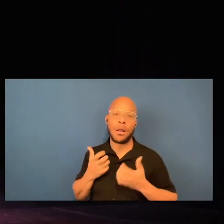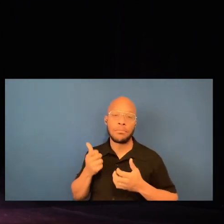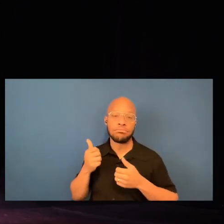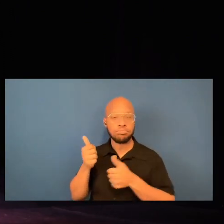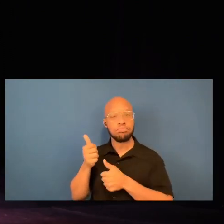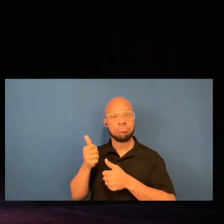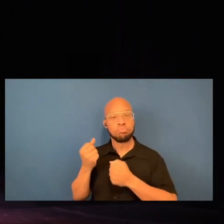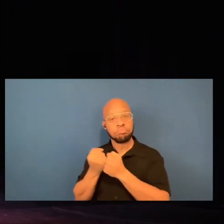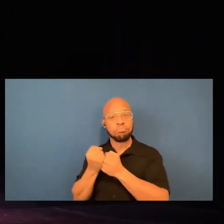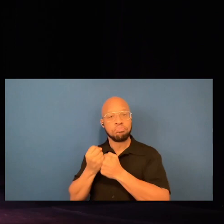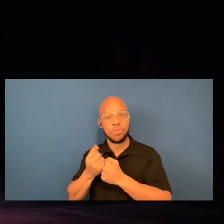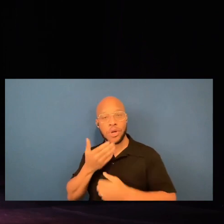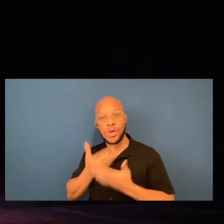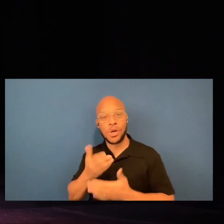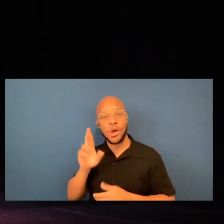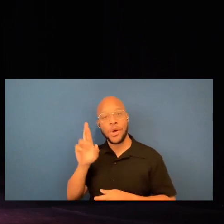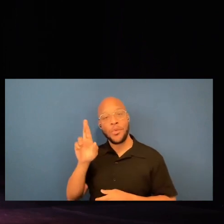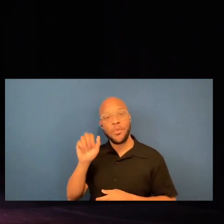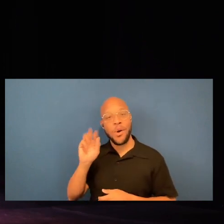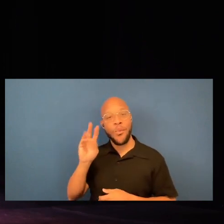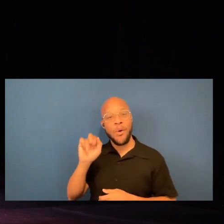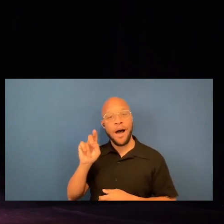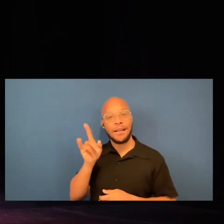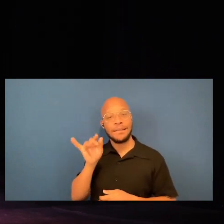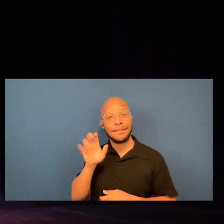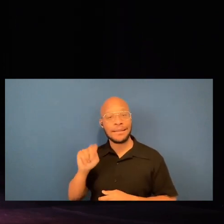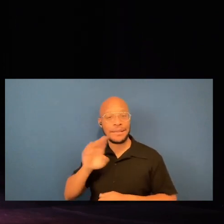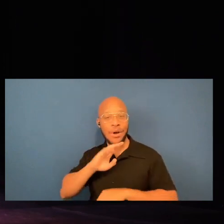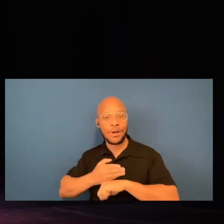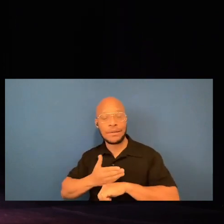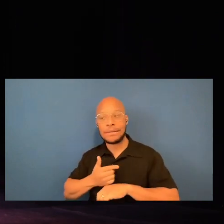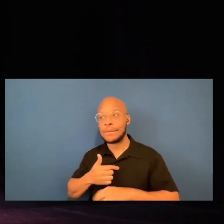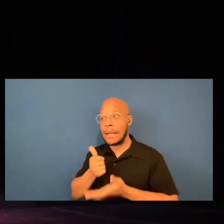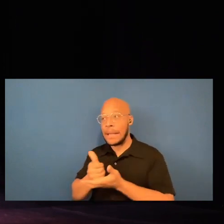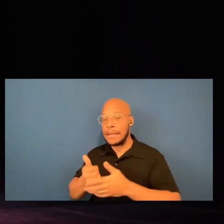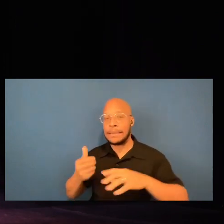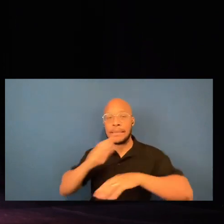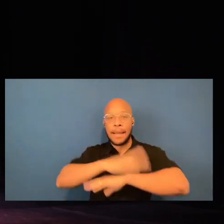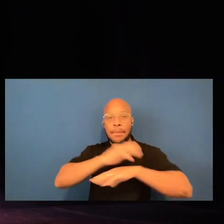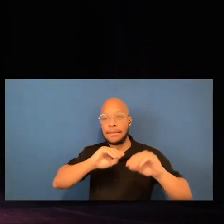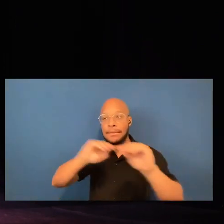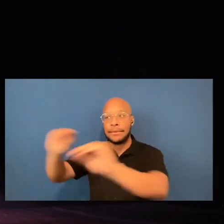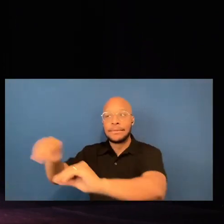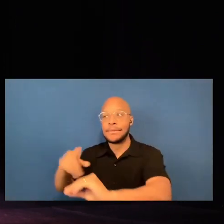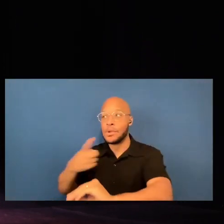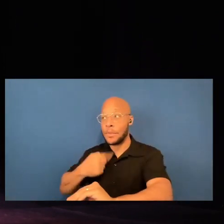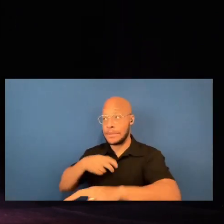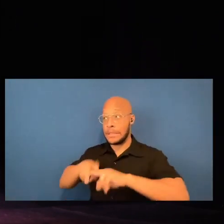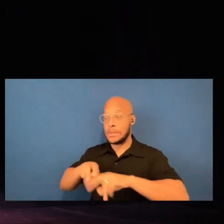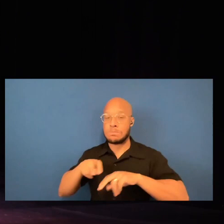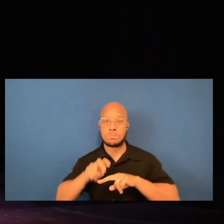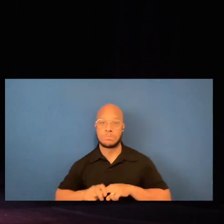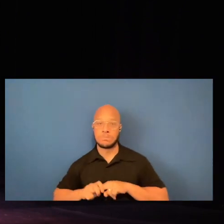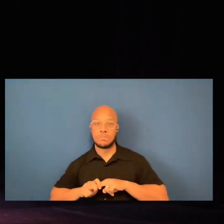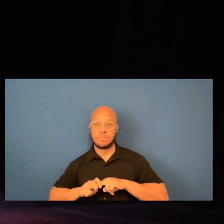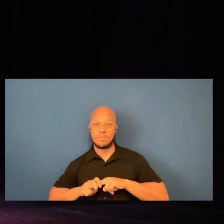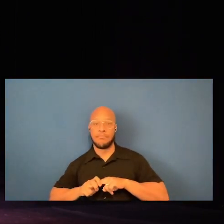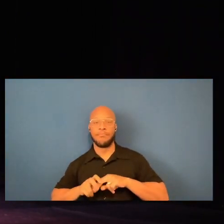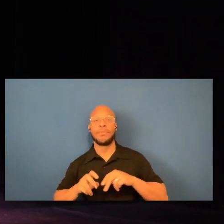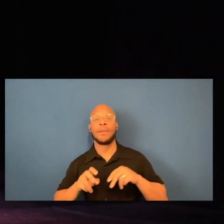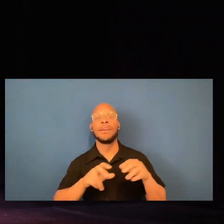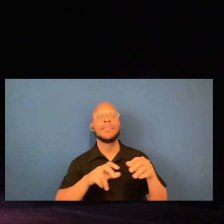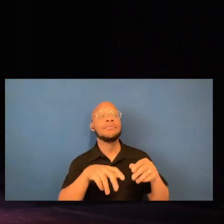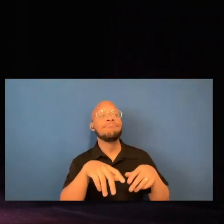And people from the neighborhood started walking in from the village, a man who owned a few